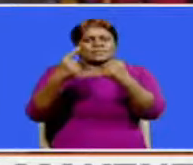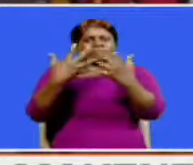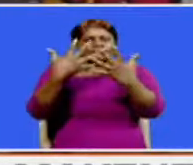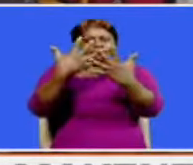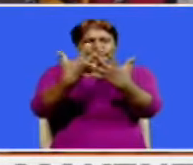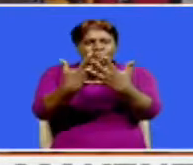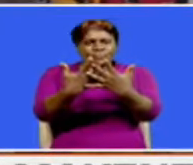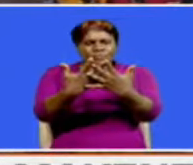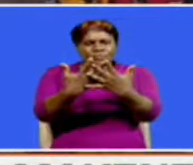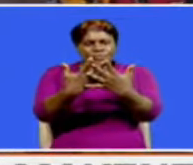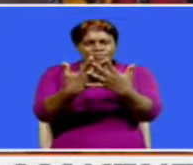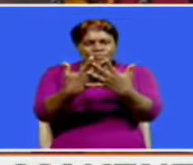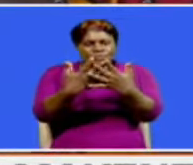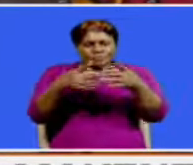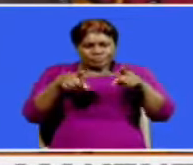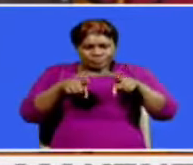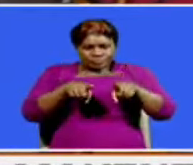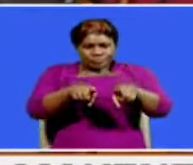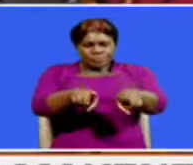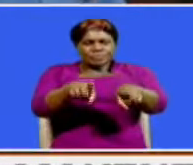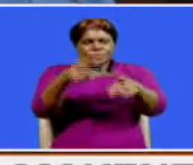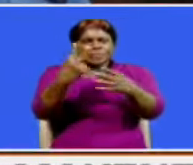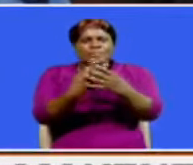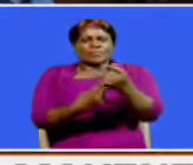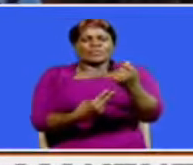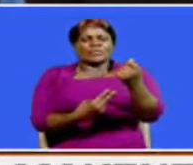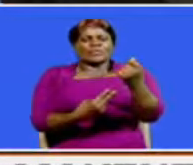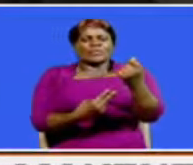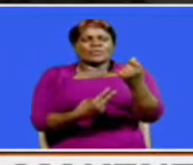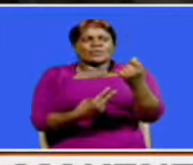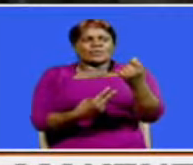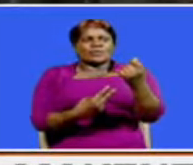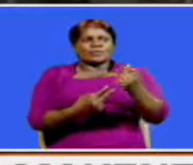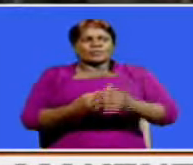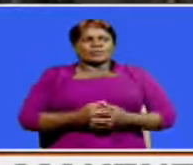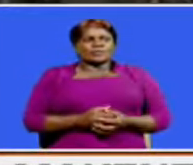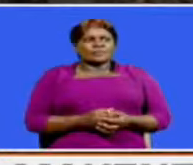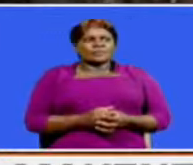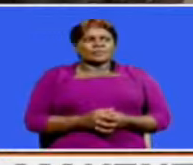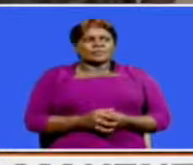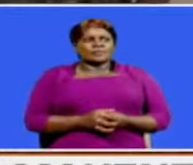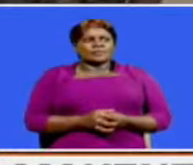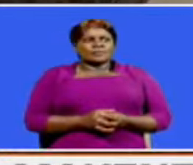The sentences shall run concurrently.